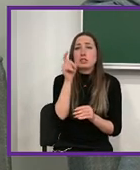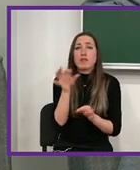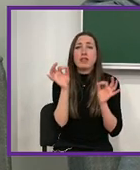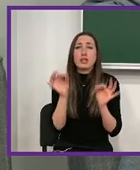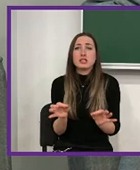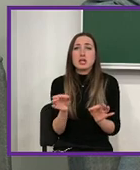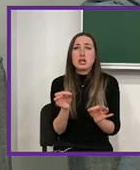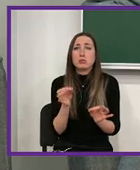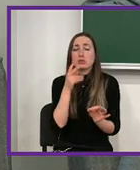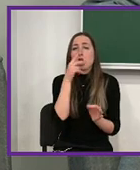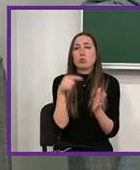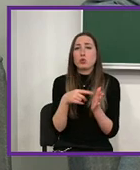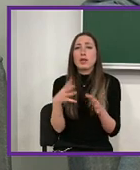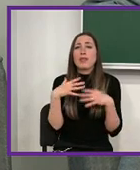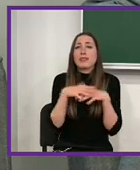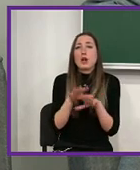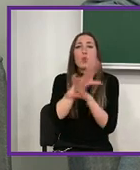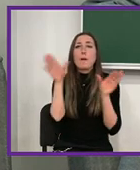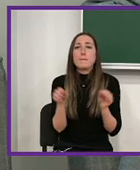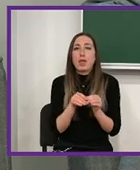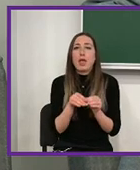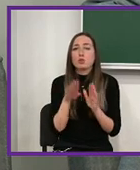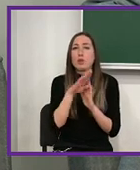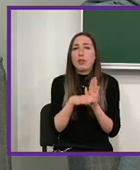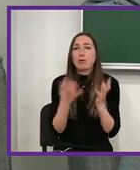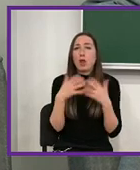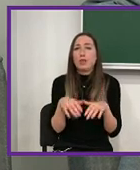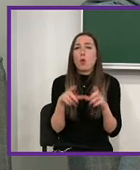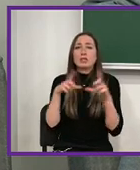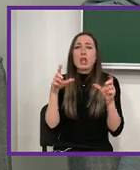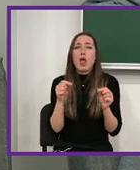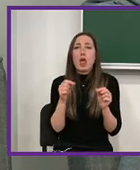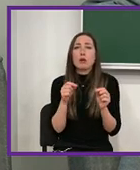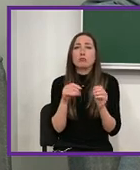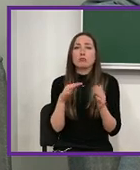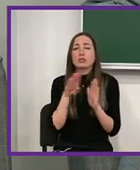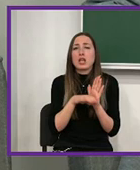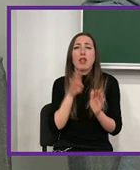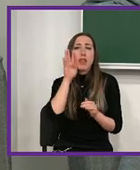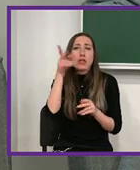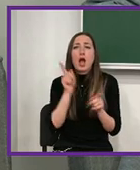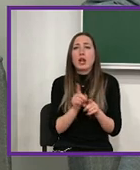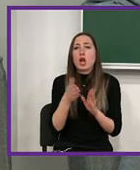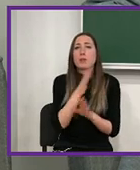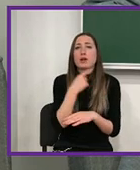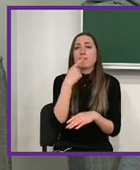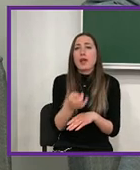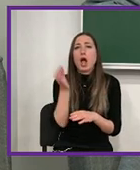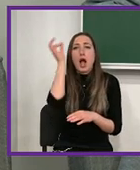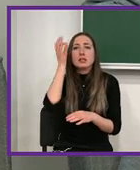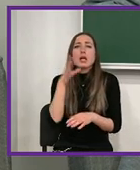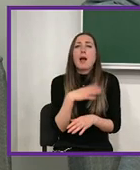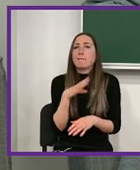most important thing for this whole discussion today should be, and I was mentioned here earlier as well, remember why you are doing this.